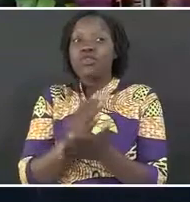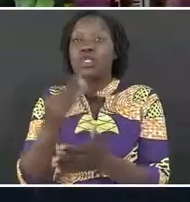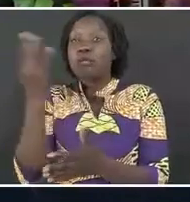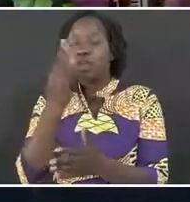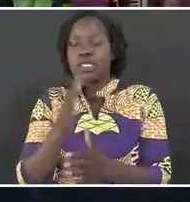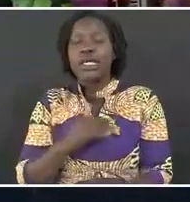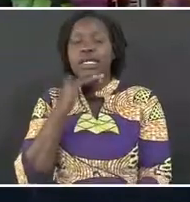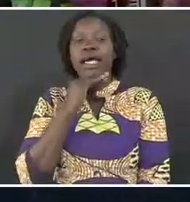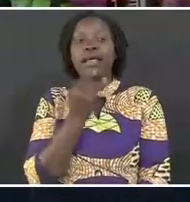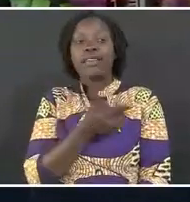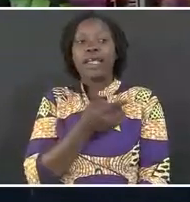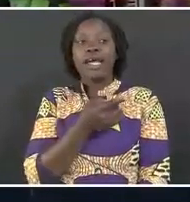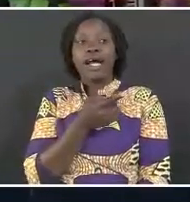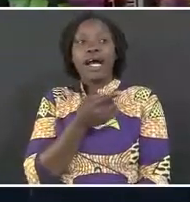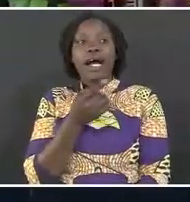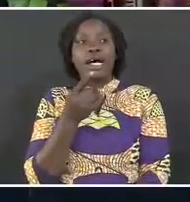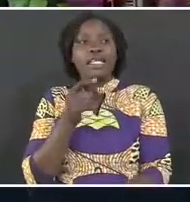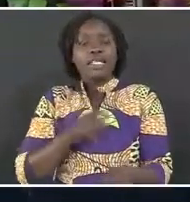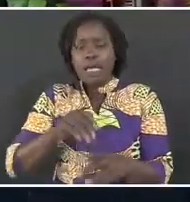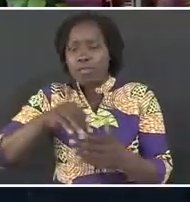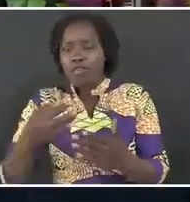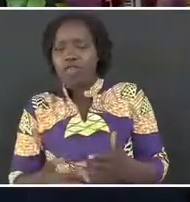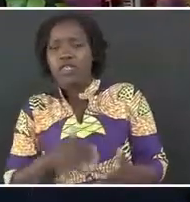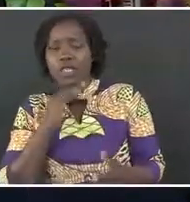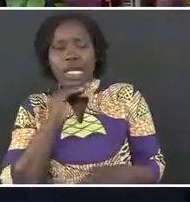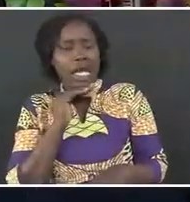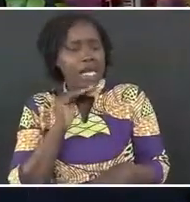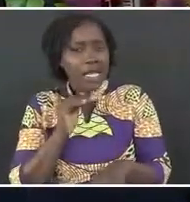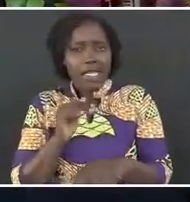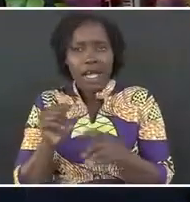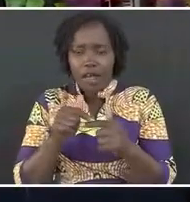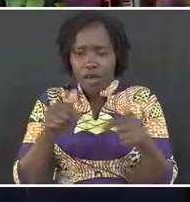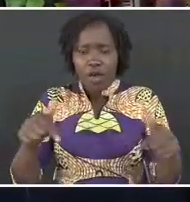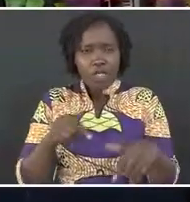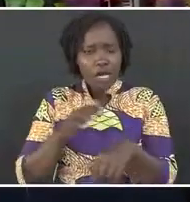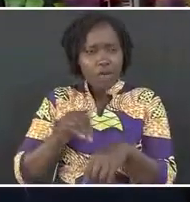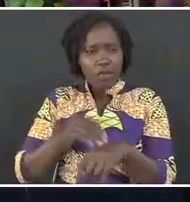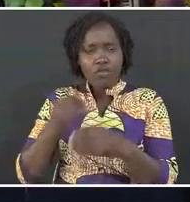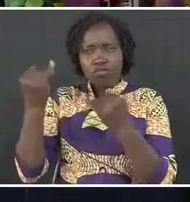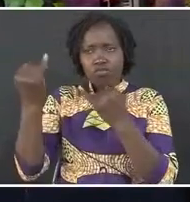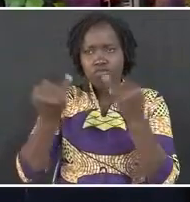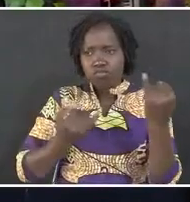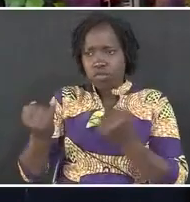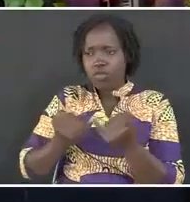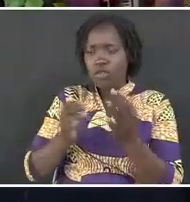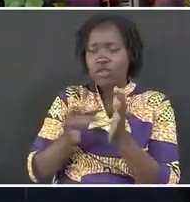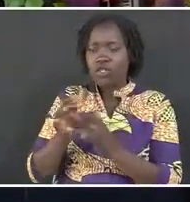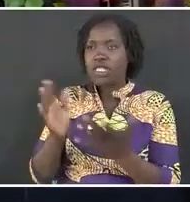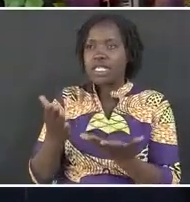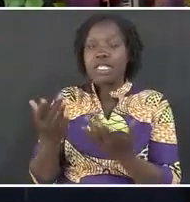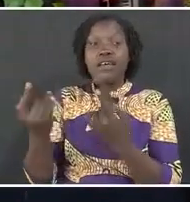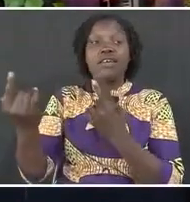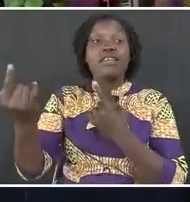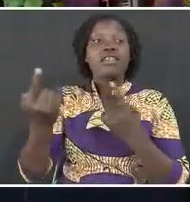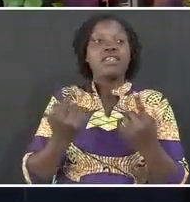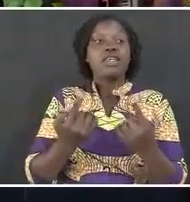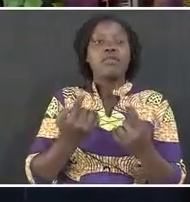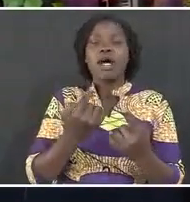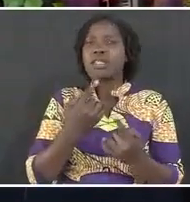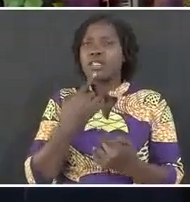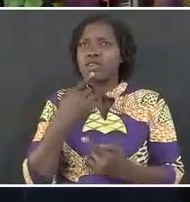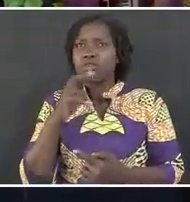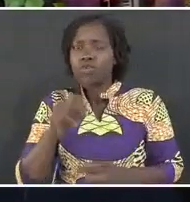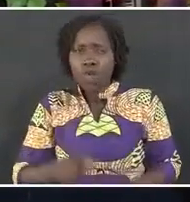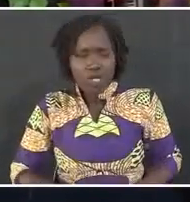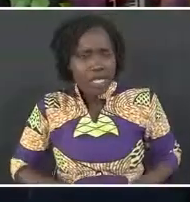die. And when he didn't die, and a call was made, they came. And we saw the power of God live.